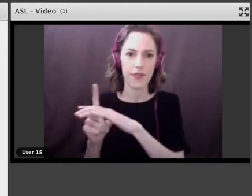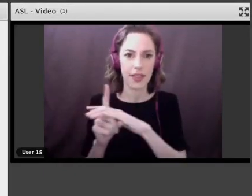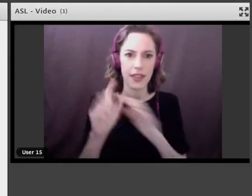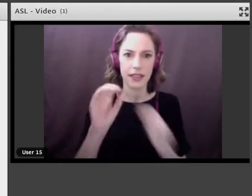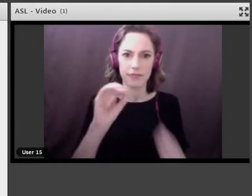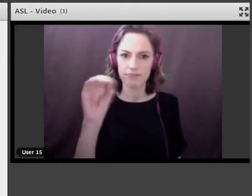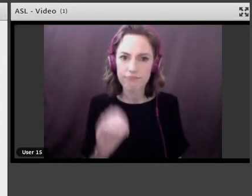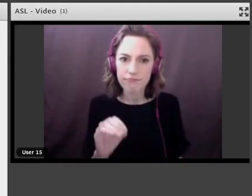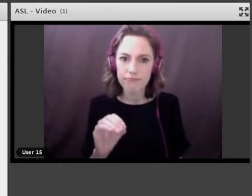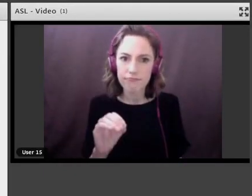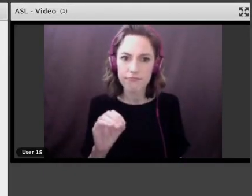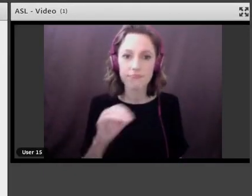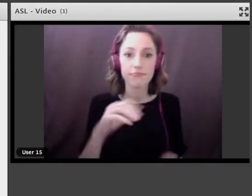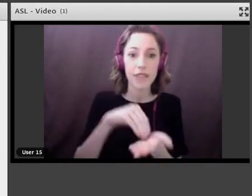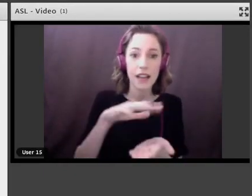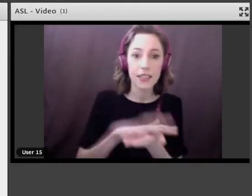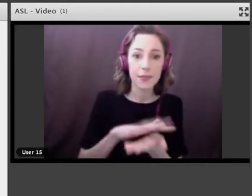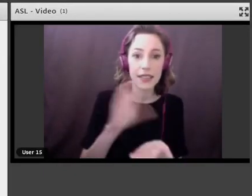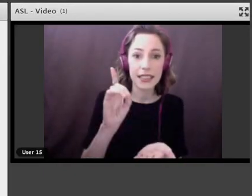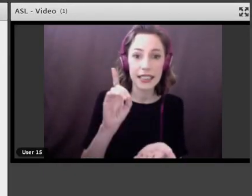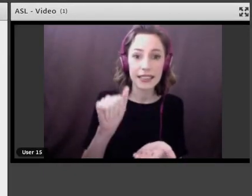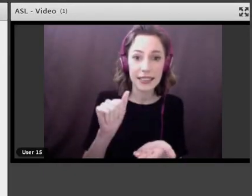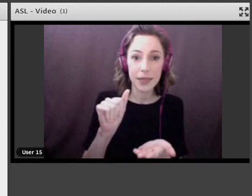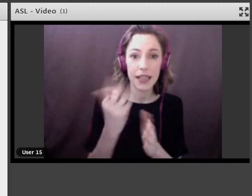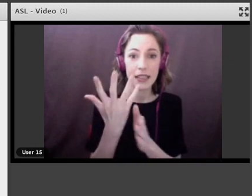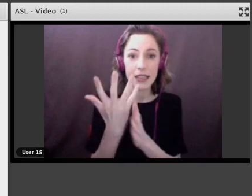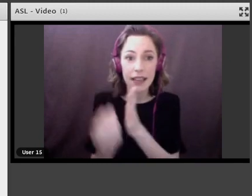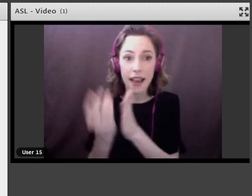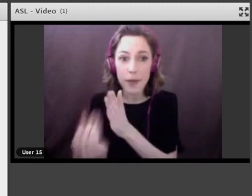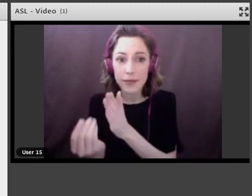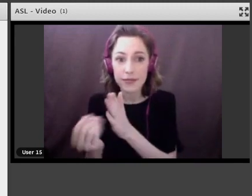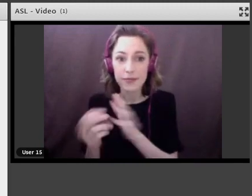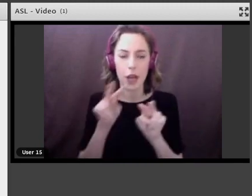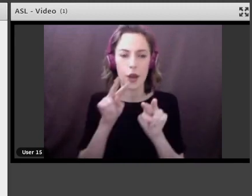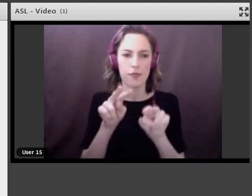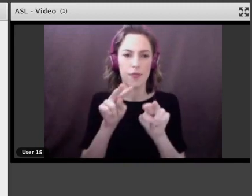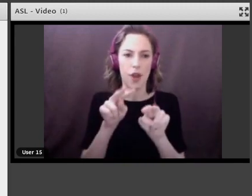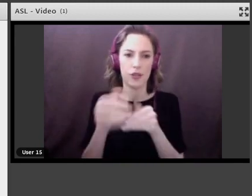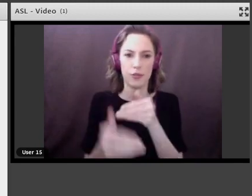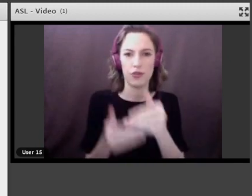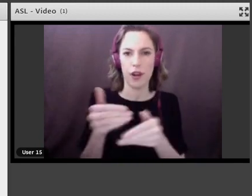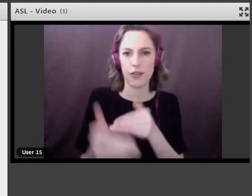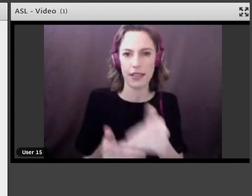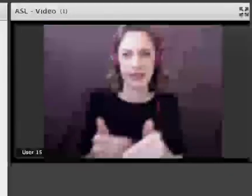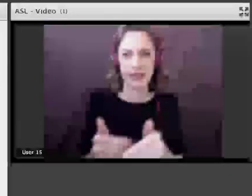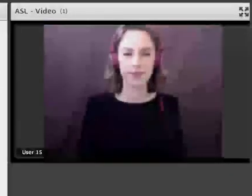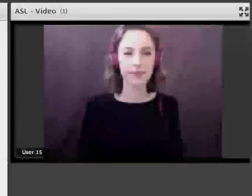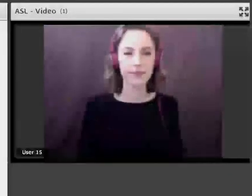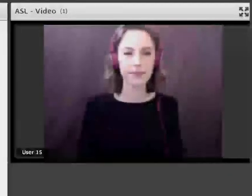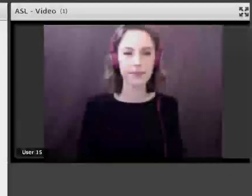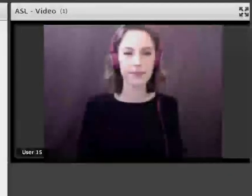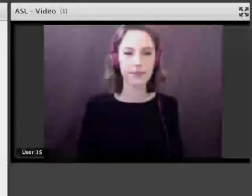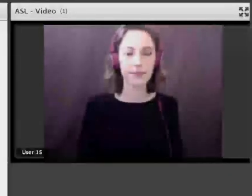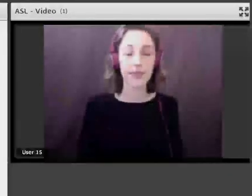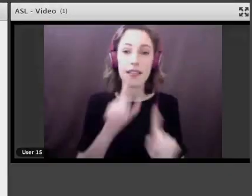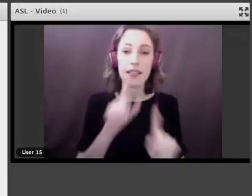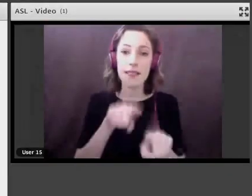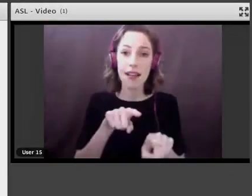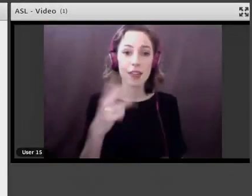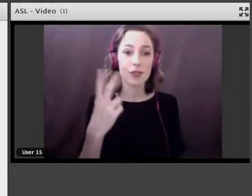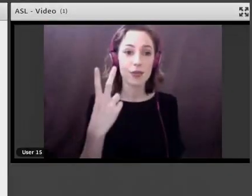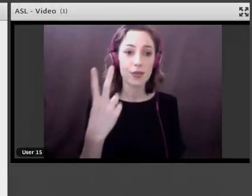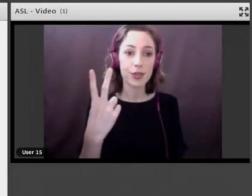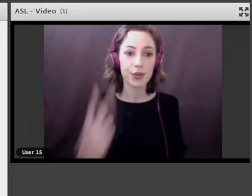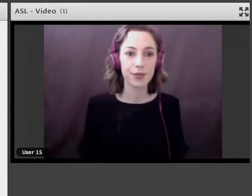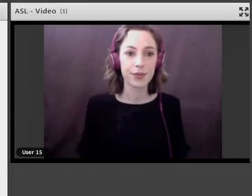equity and inclusion of program implementation. Option 3, to monitor learning outcomes among children with